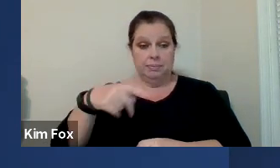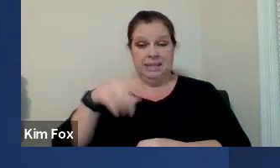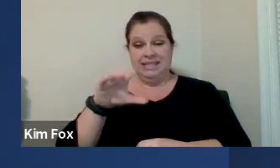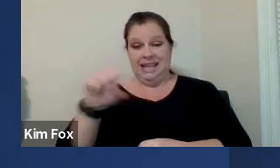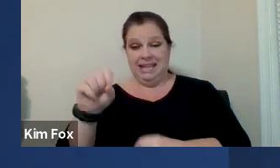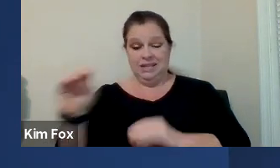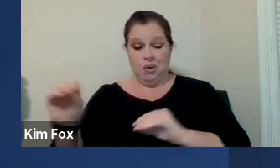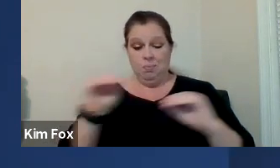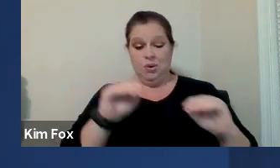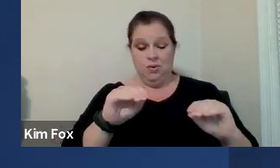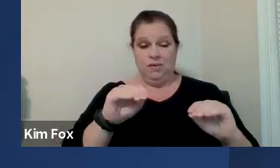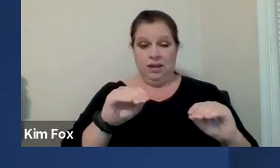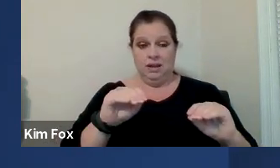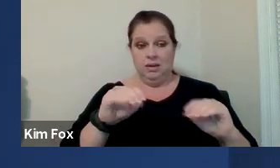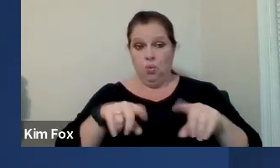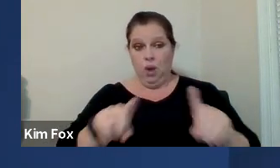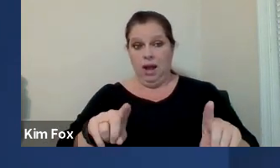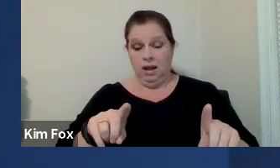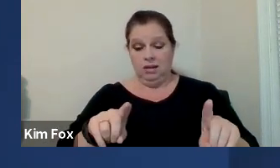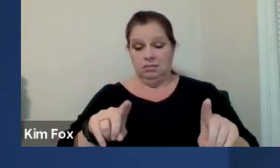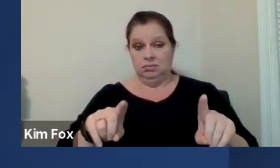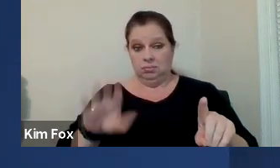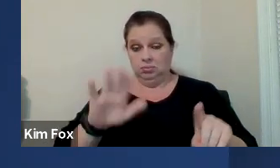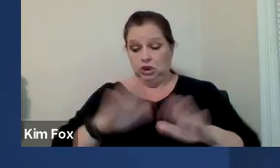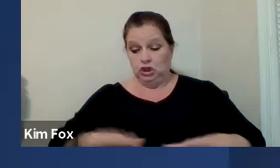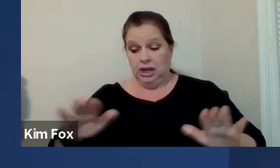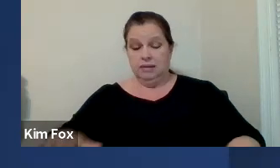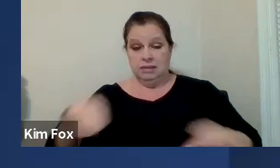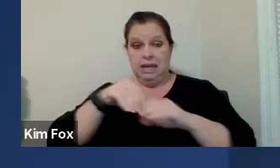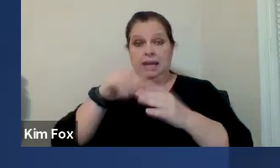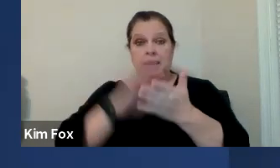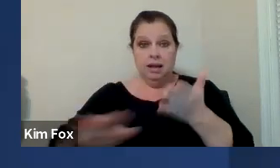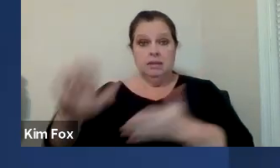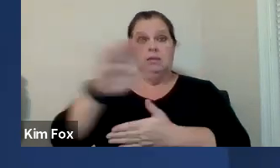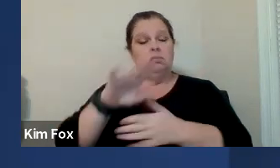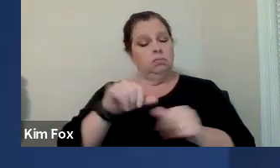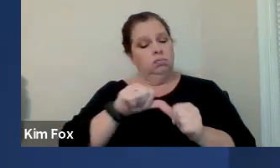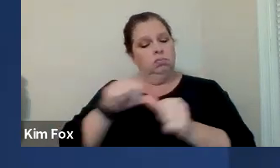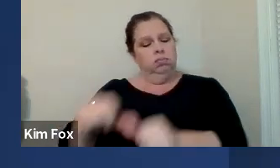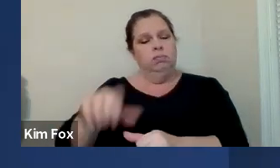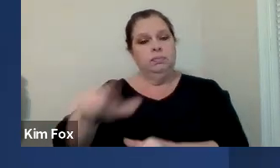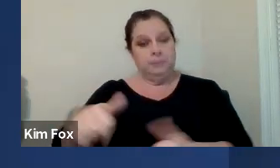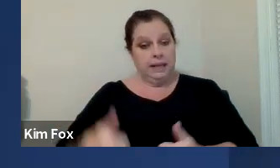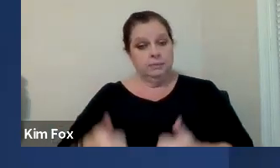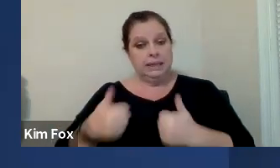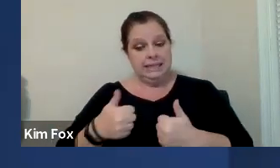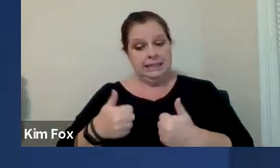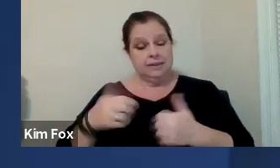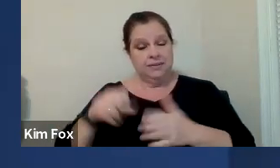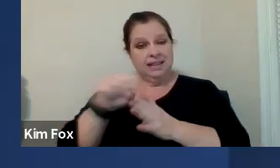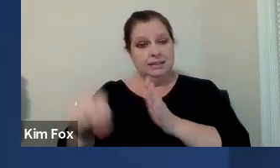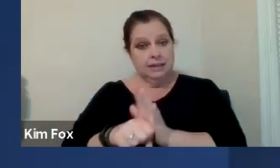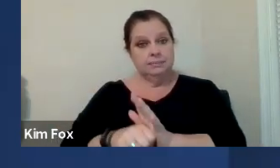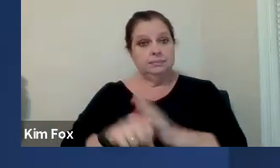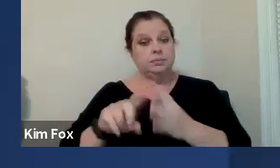move while your child is in school, they maintain that residency. So once you